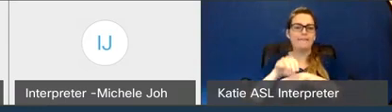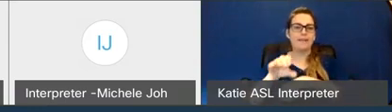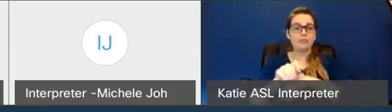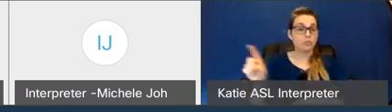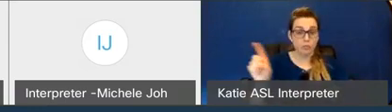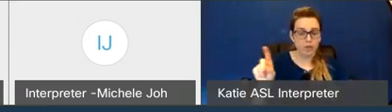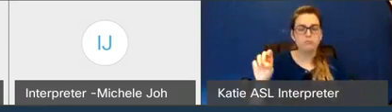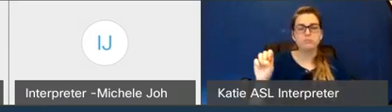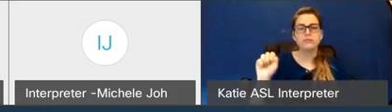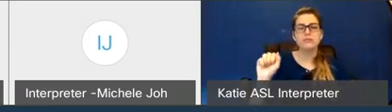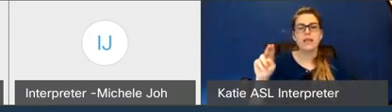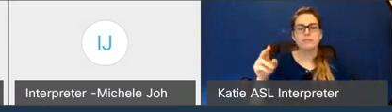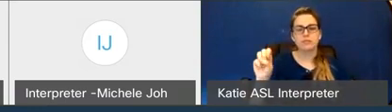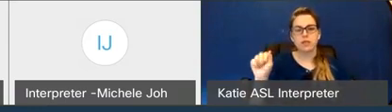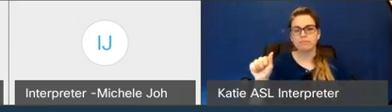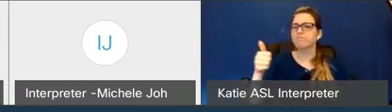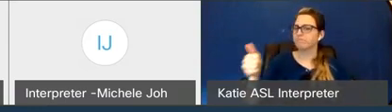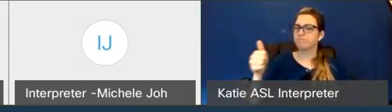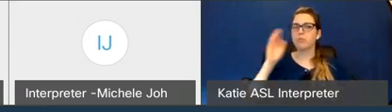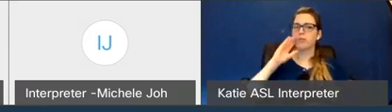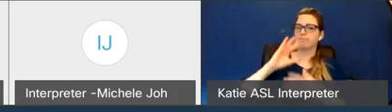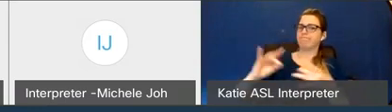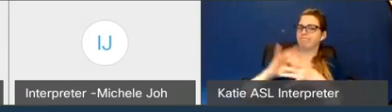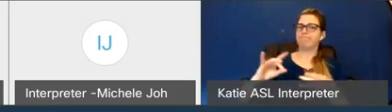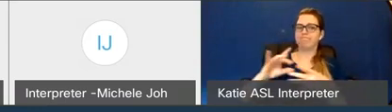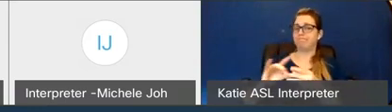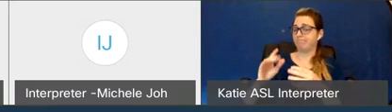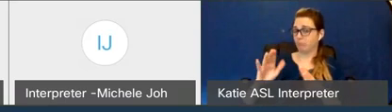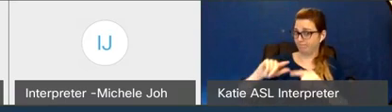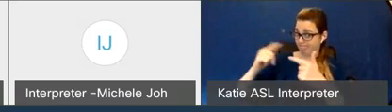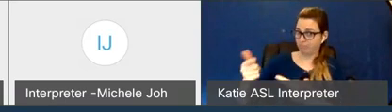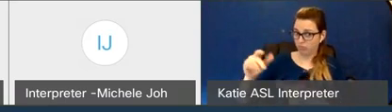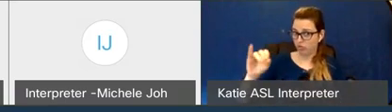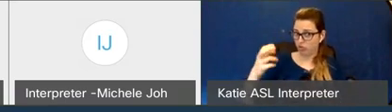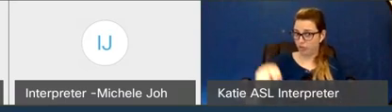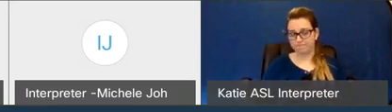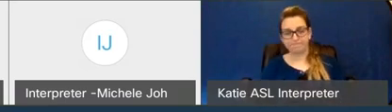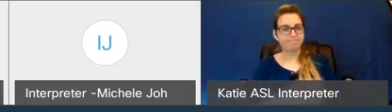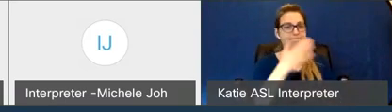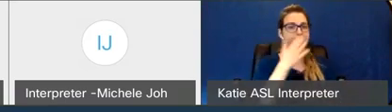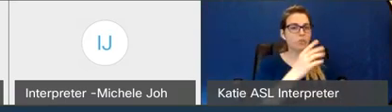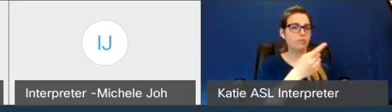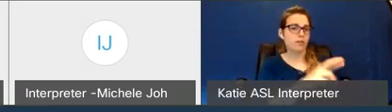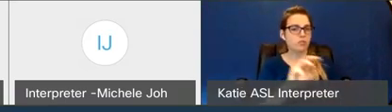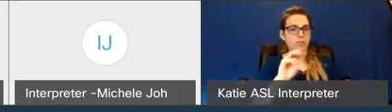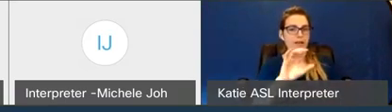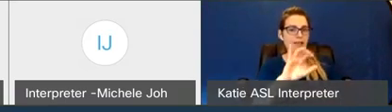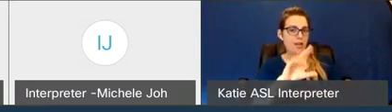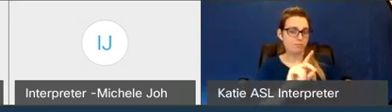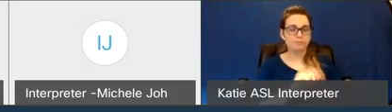will provide some opening remarks. So John, it's all yours. Thank you, Dr. McLeod, and thank you for